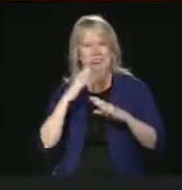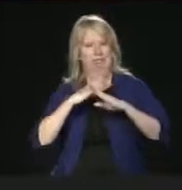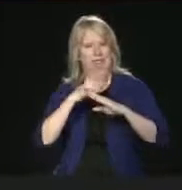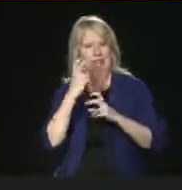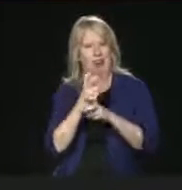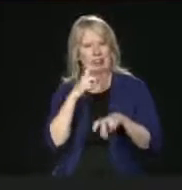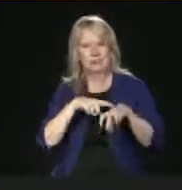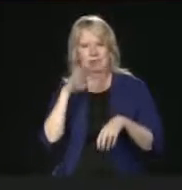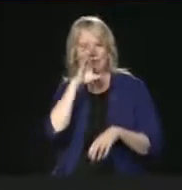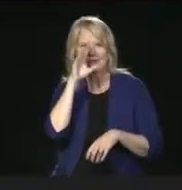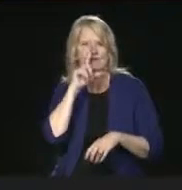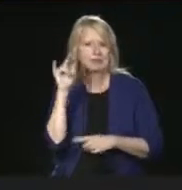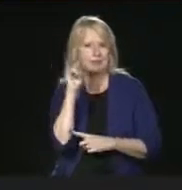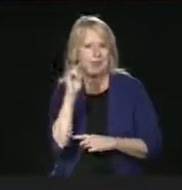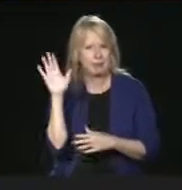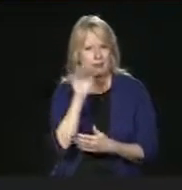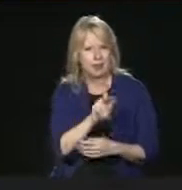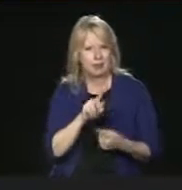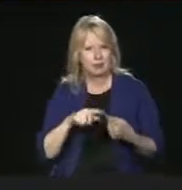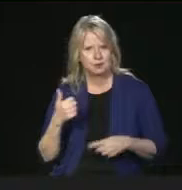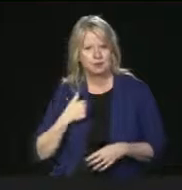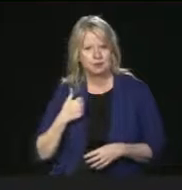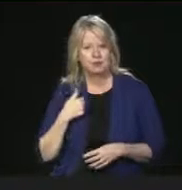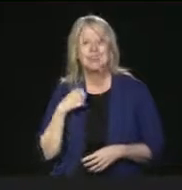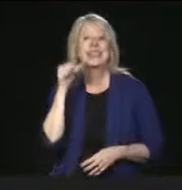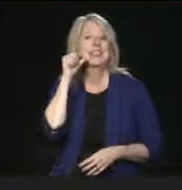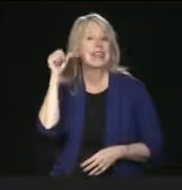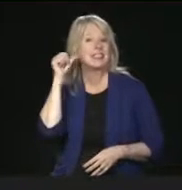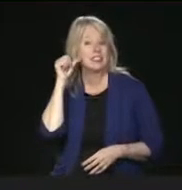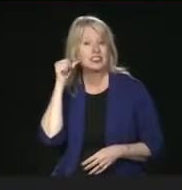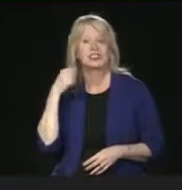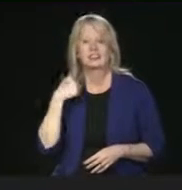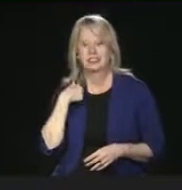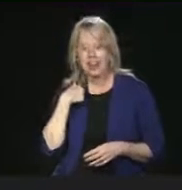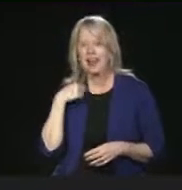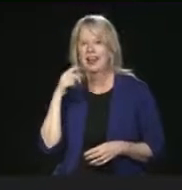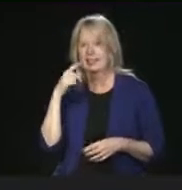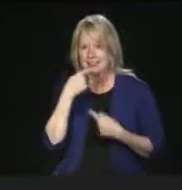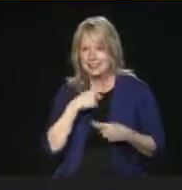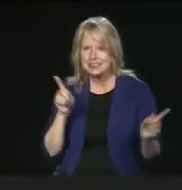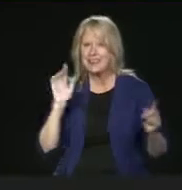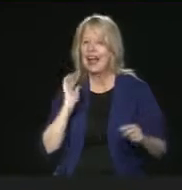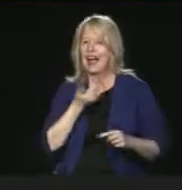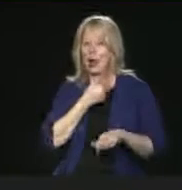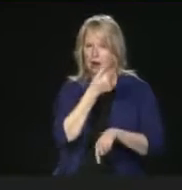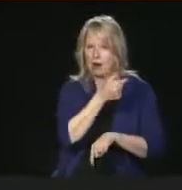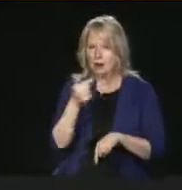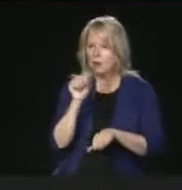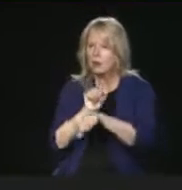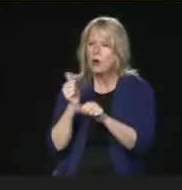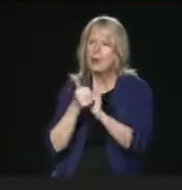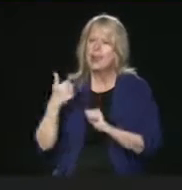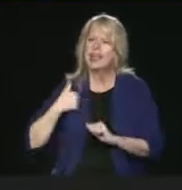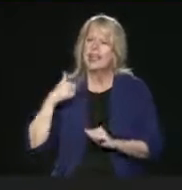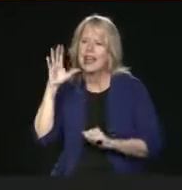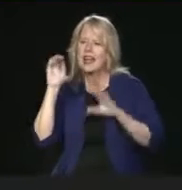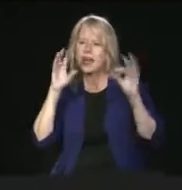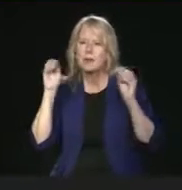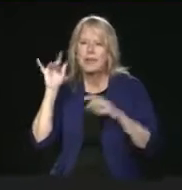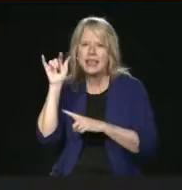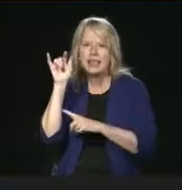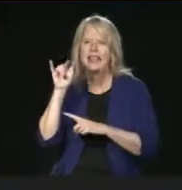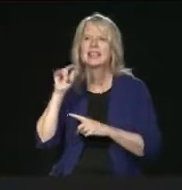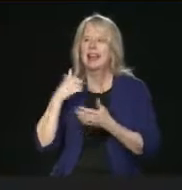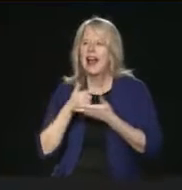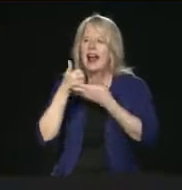I announced that our government is working with the Canadian Airlines to facilitate their return to Canada.